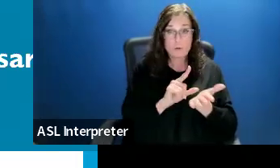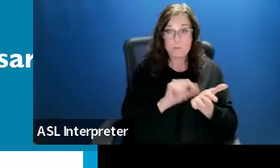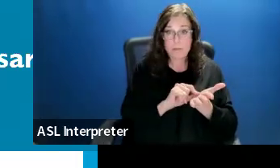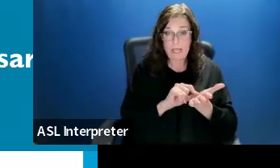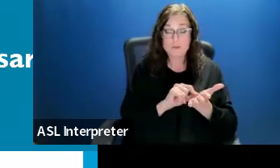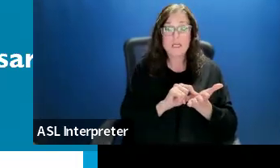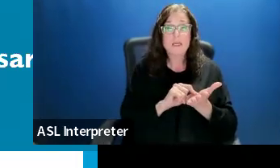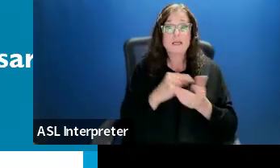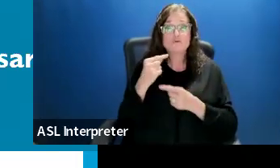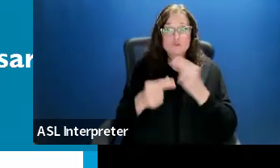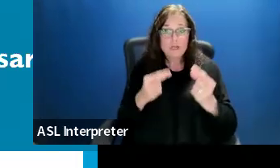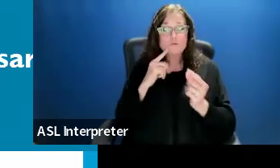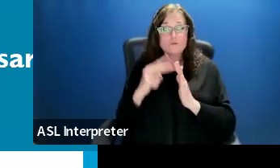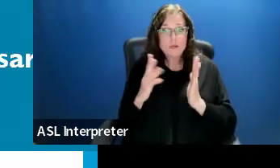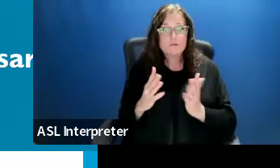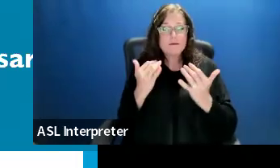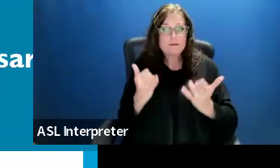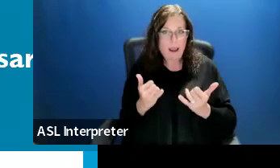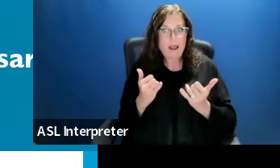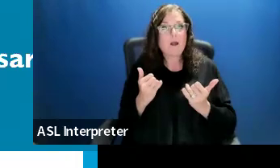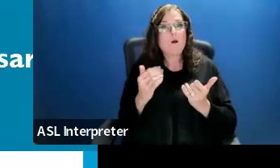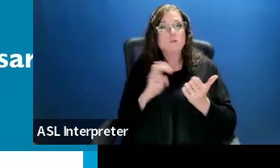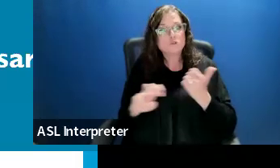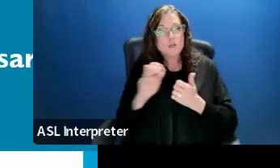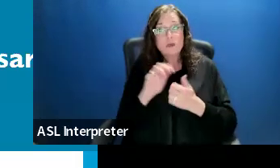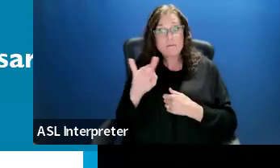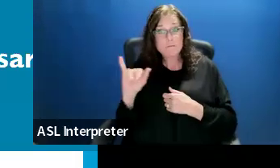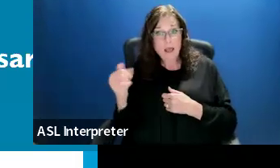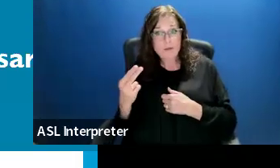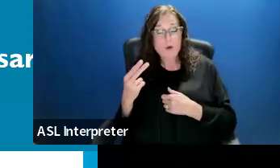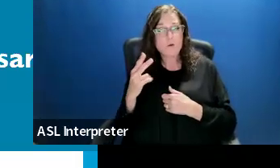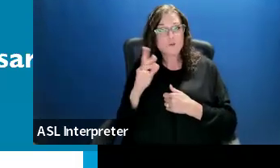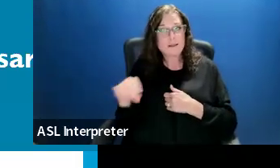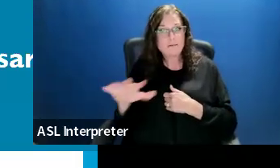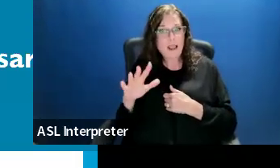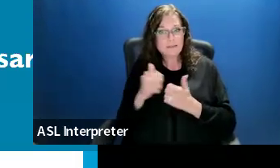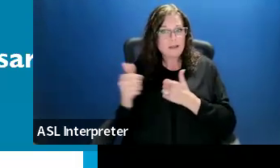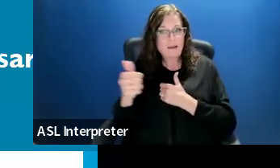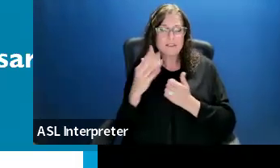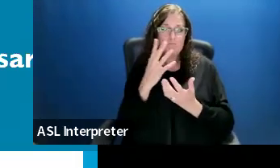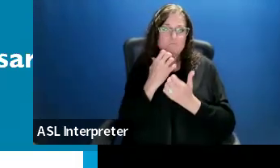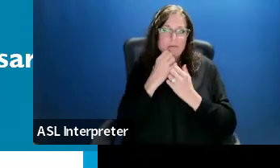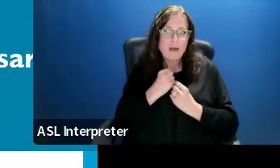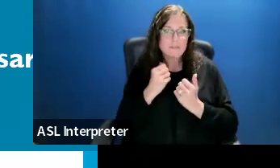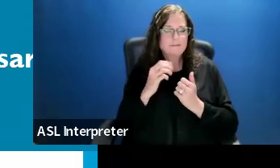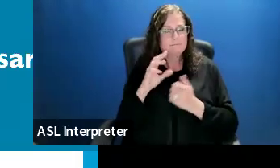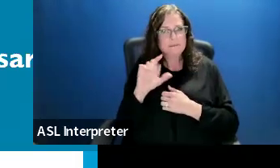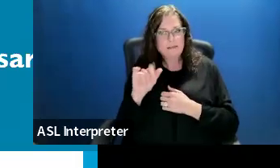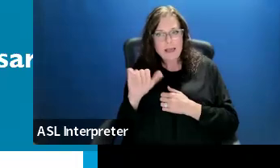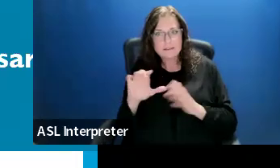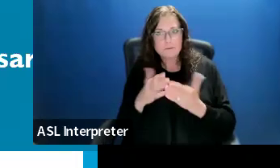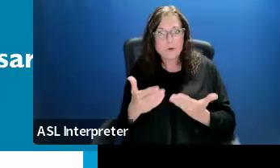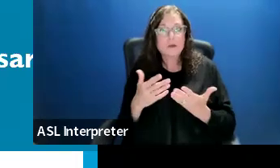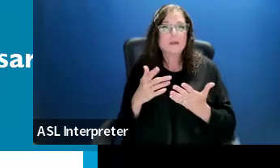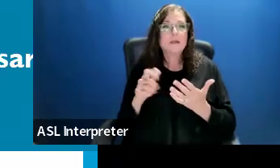publication, generations of readers have now journeyed with Milo to the lands beyond in this beloved classic. Enriched by